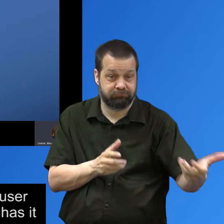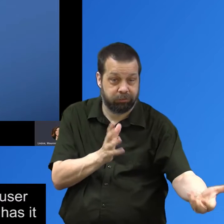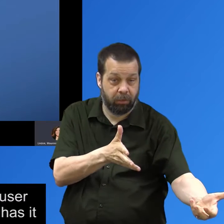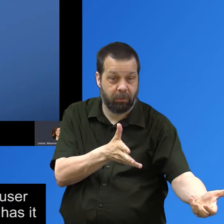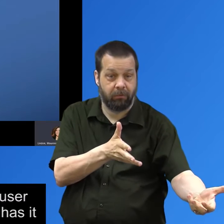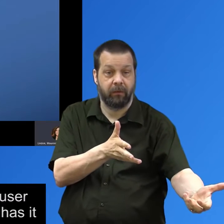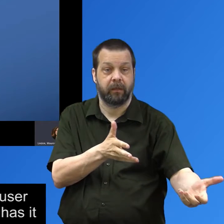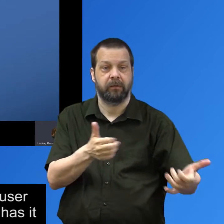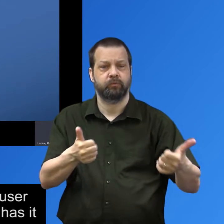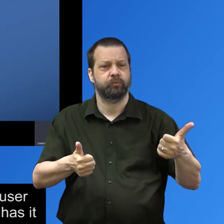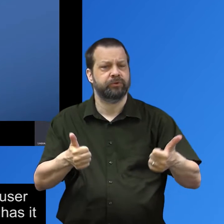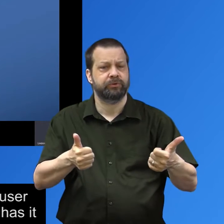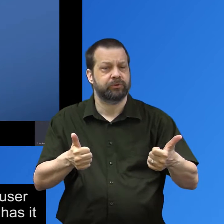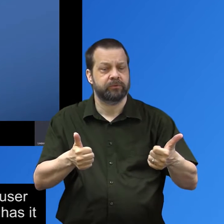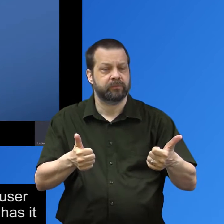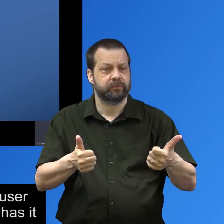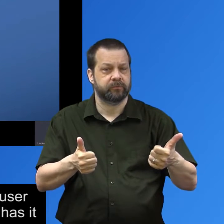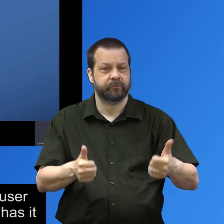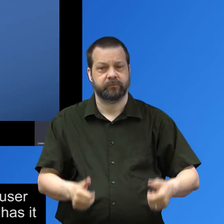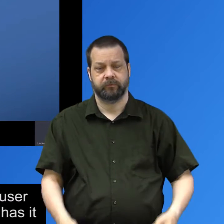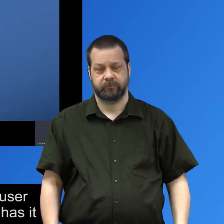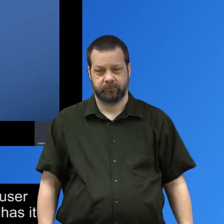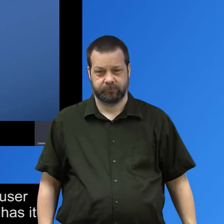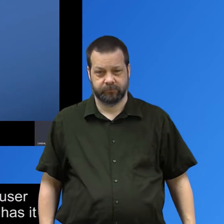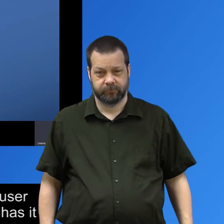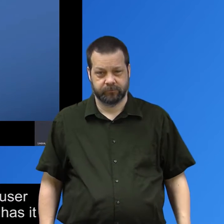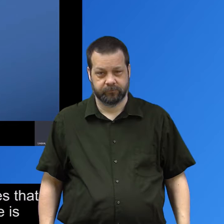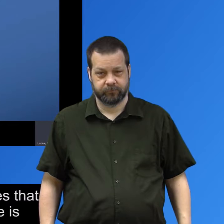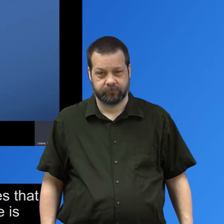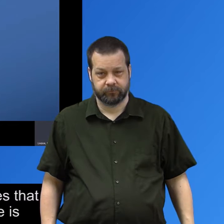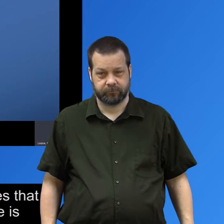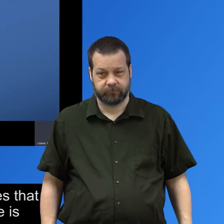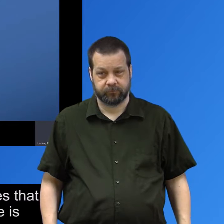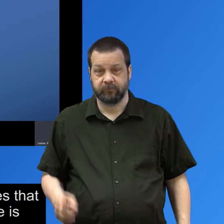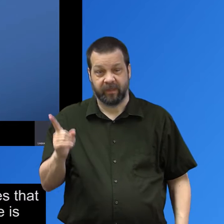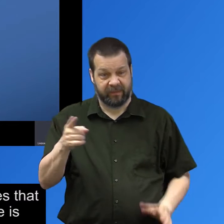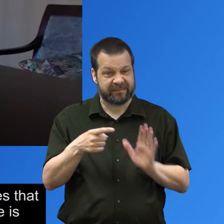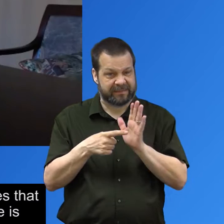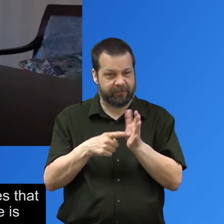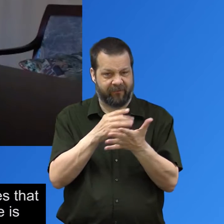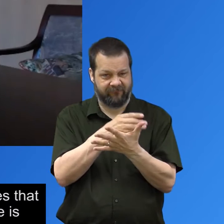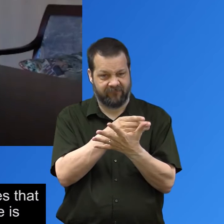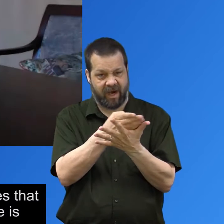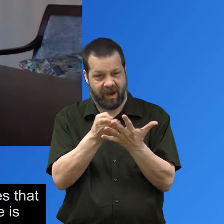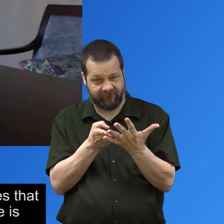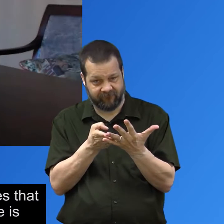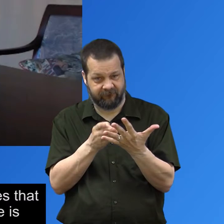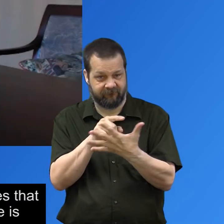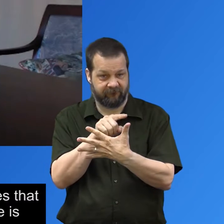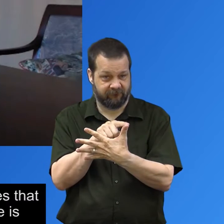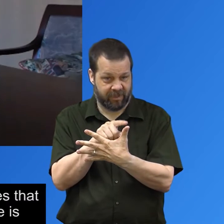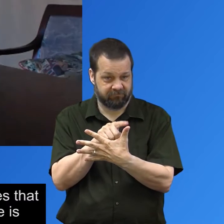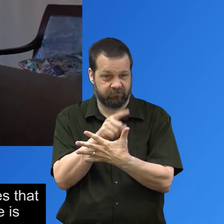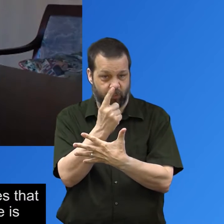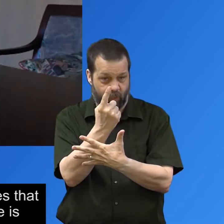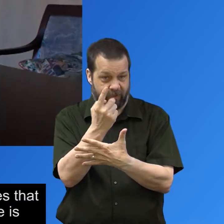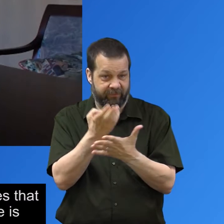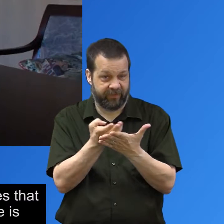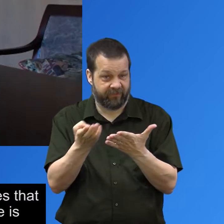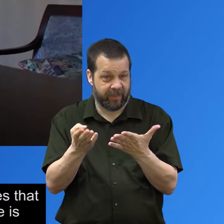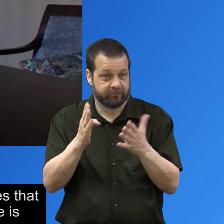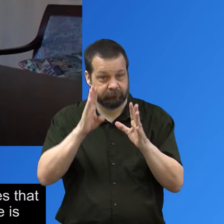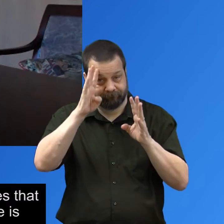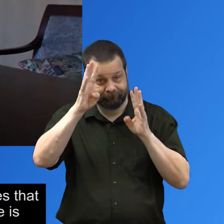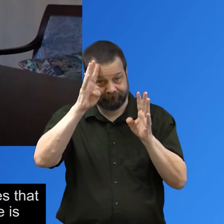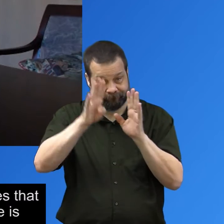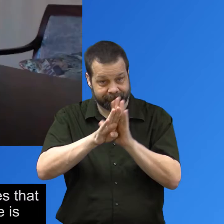device on their person? Is it being carried, or has it been left behind? Here we see one of 5 devices that we've